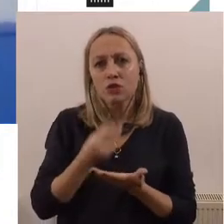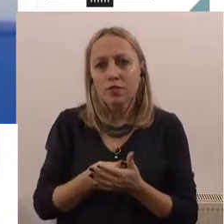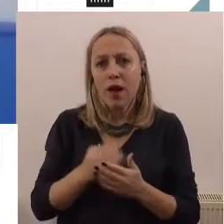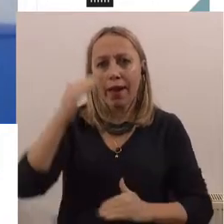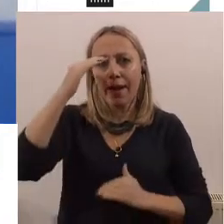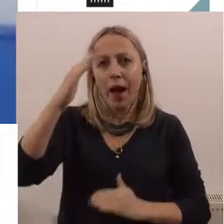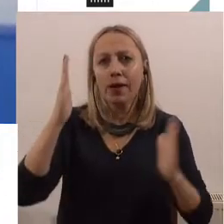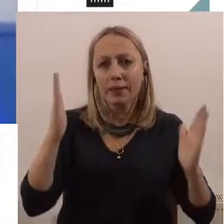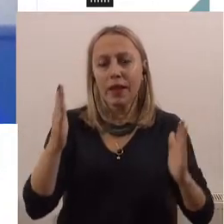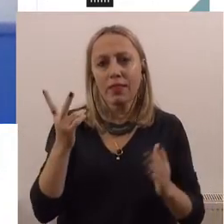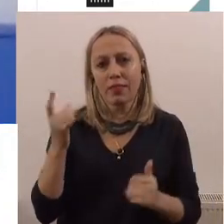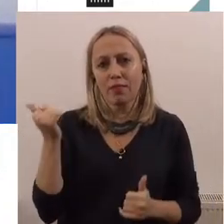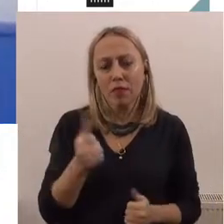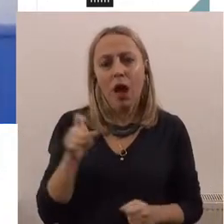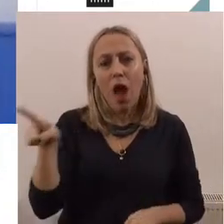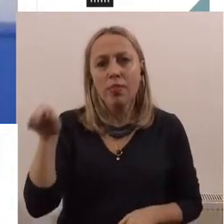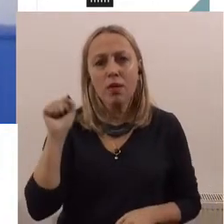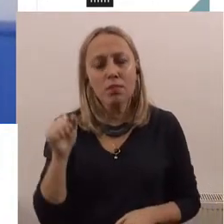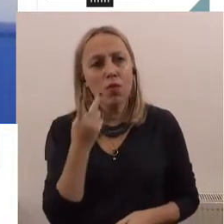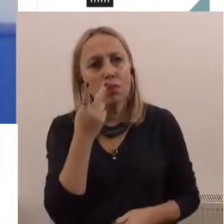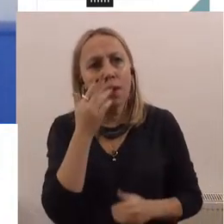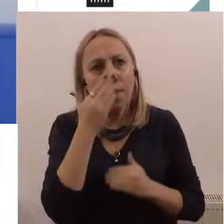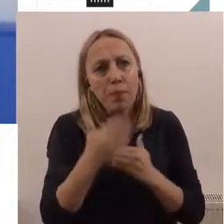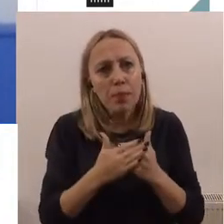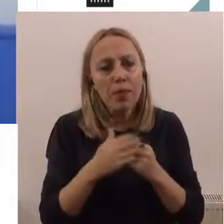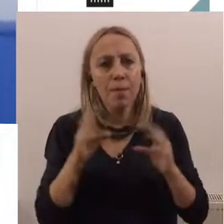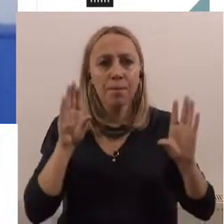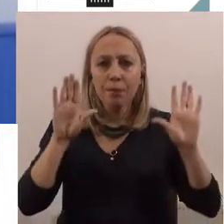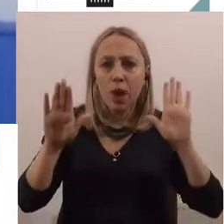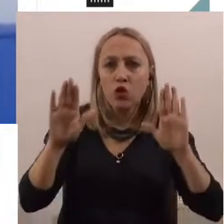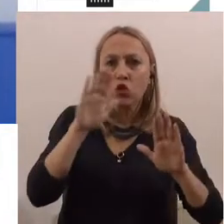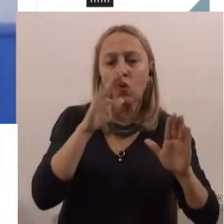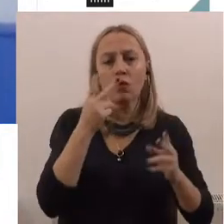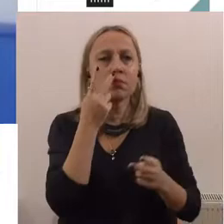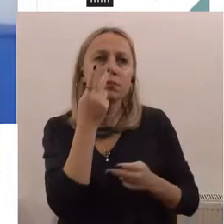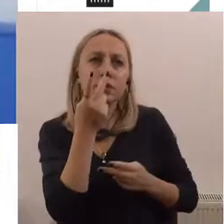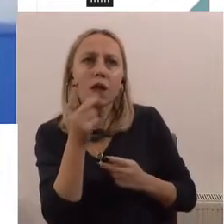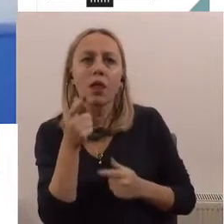come very close and you can touch it, and it's really cool.